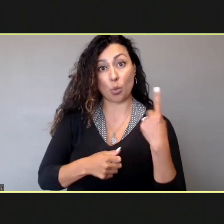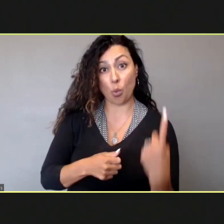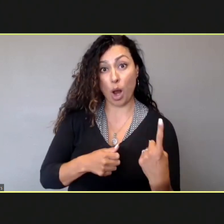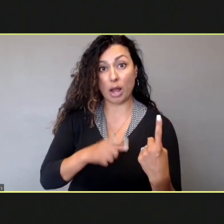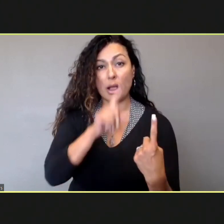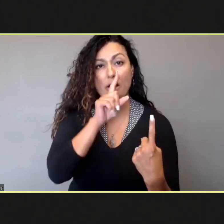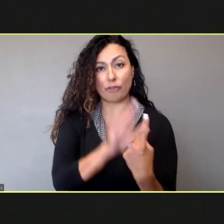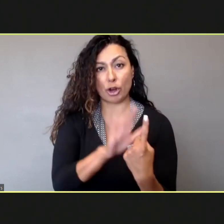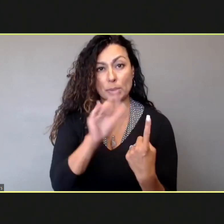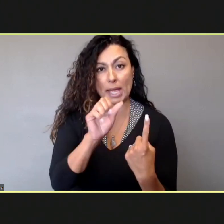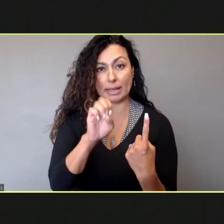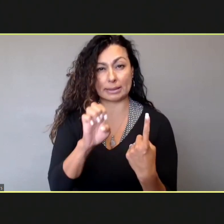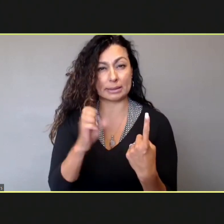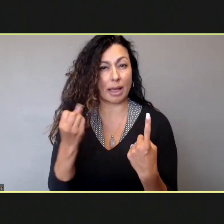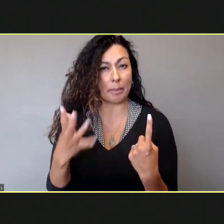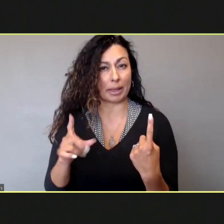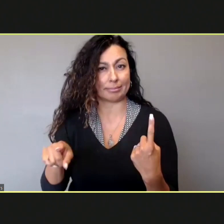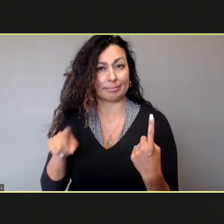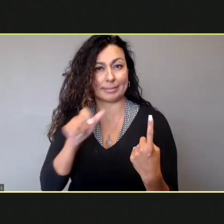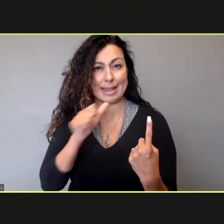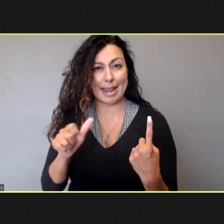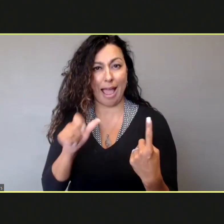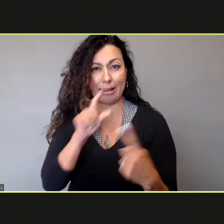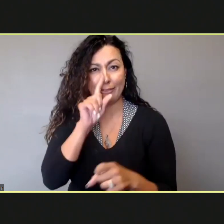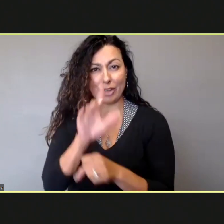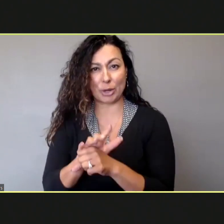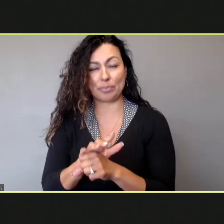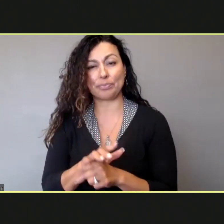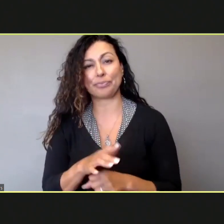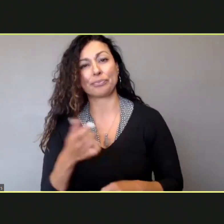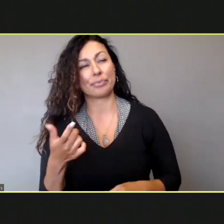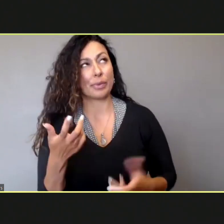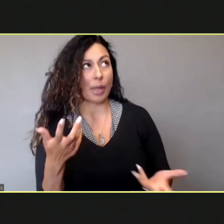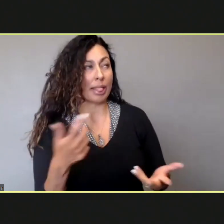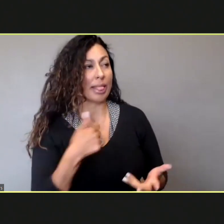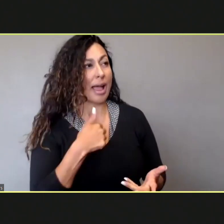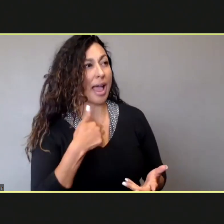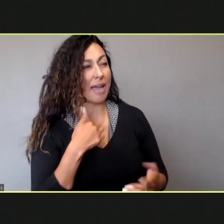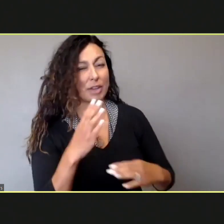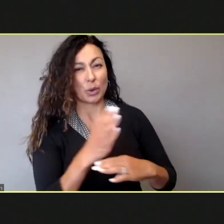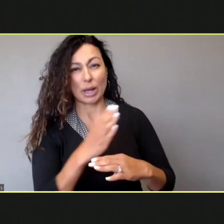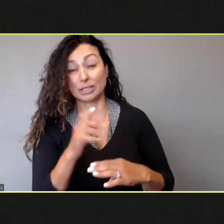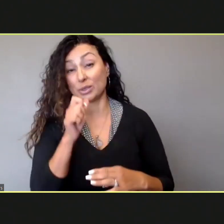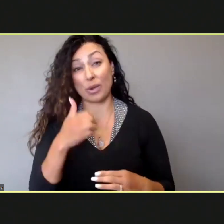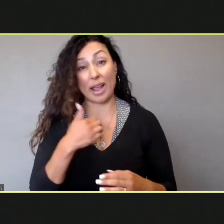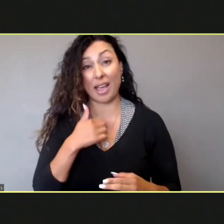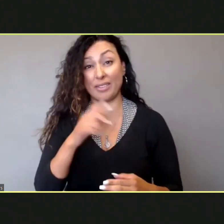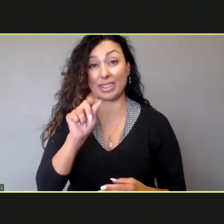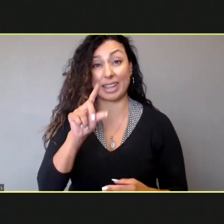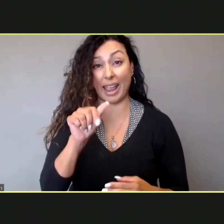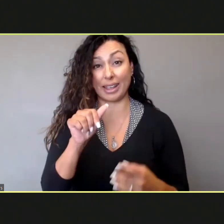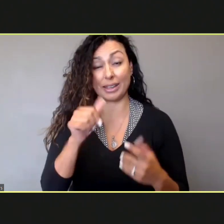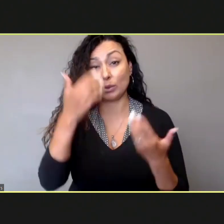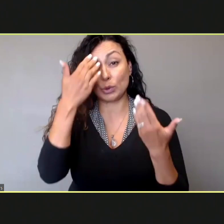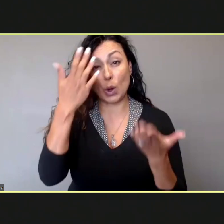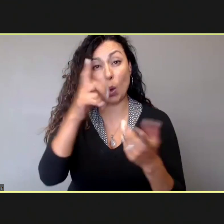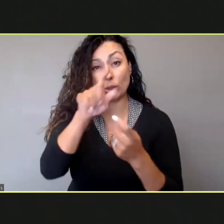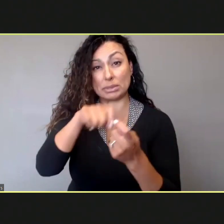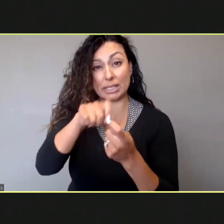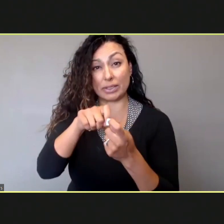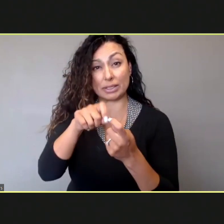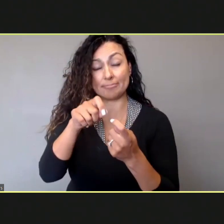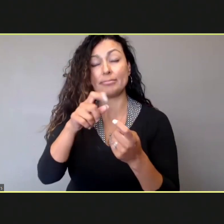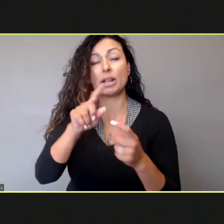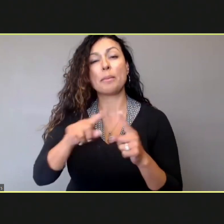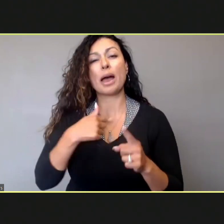seeing? You know, I have a range because it's like we don't have the data to really know. You know, I